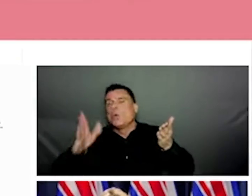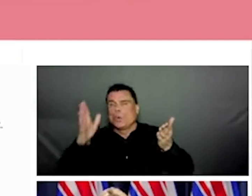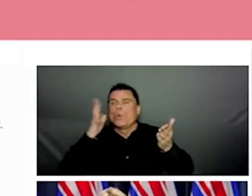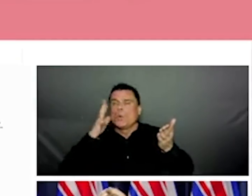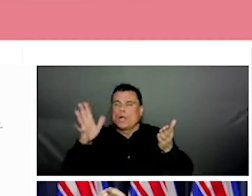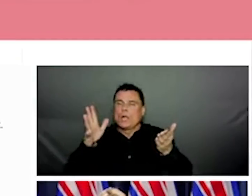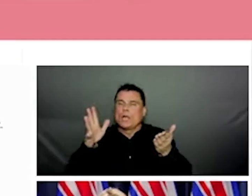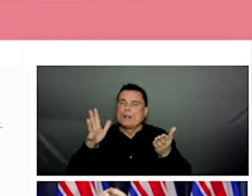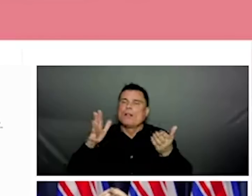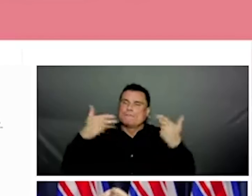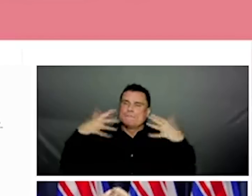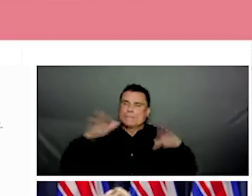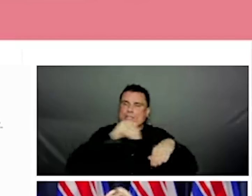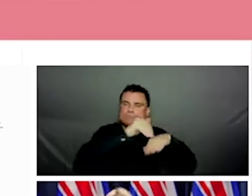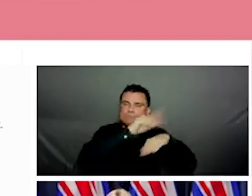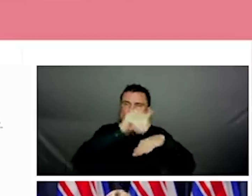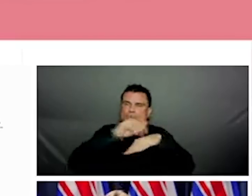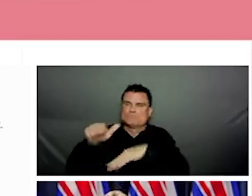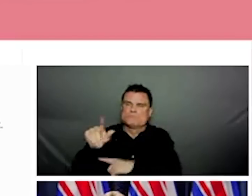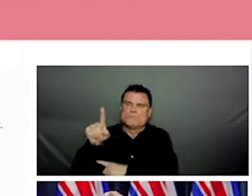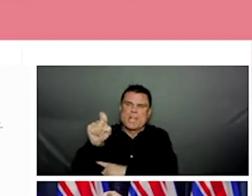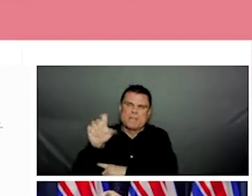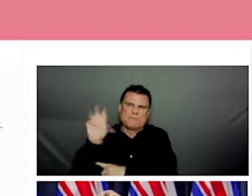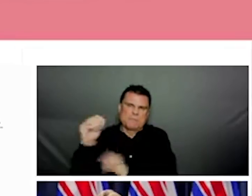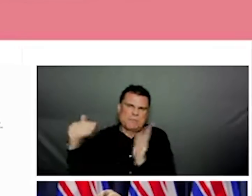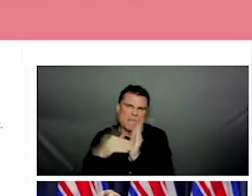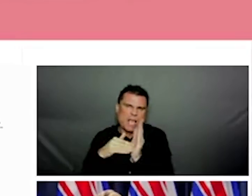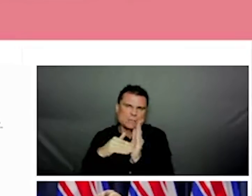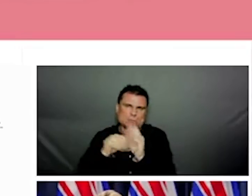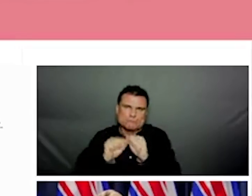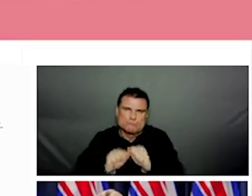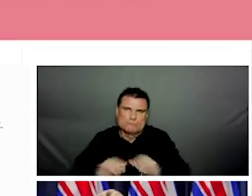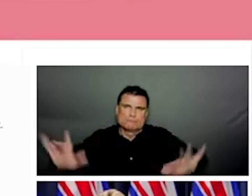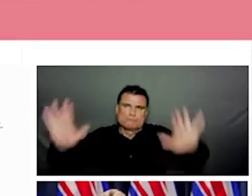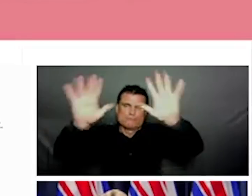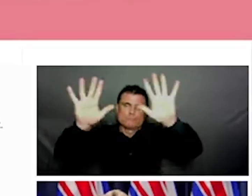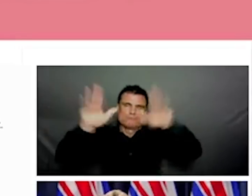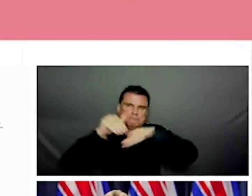So up until close of clinics yesterday, we had vaccinated